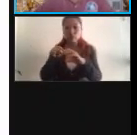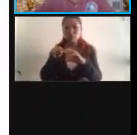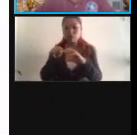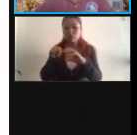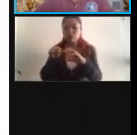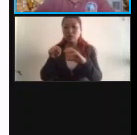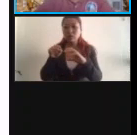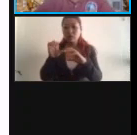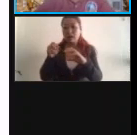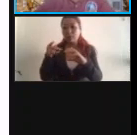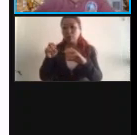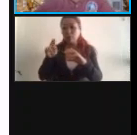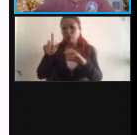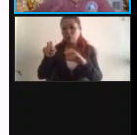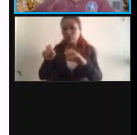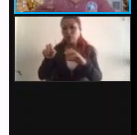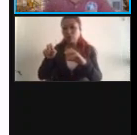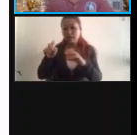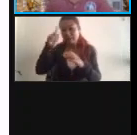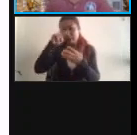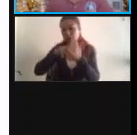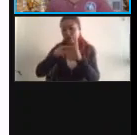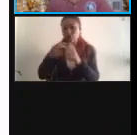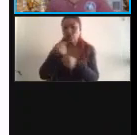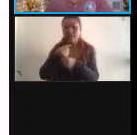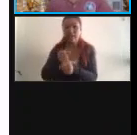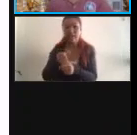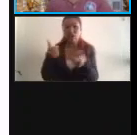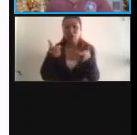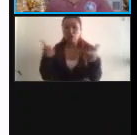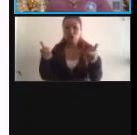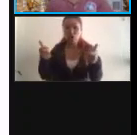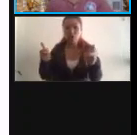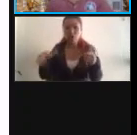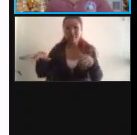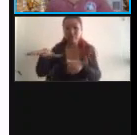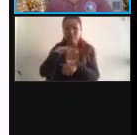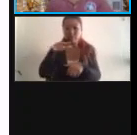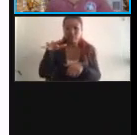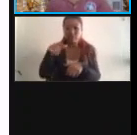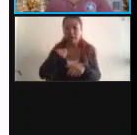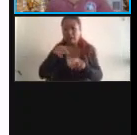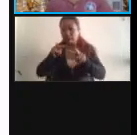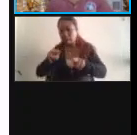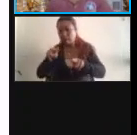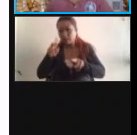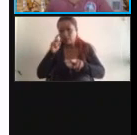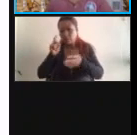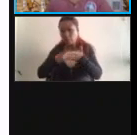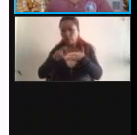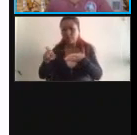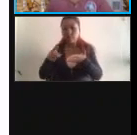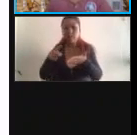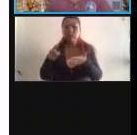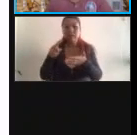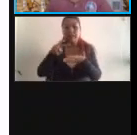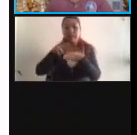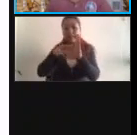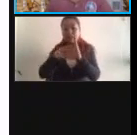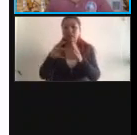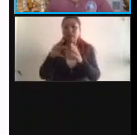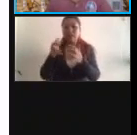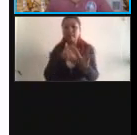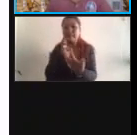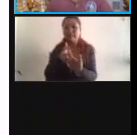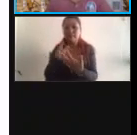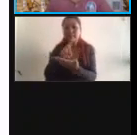intentionally created a large volume. And I could tell just by looking at it, it was designed to enhance the experience for the crew members that were on